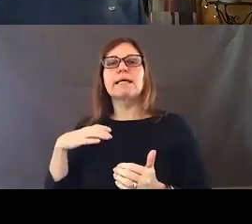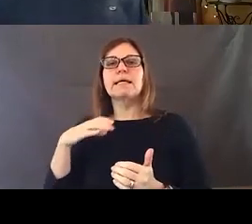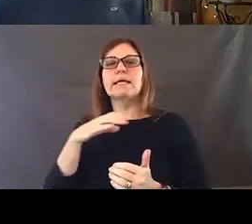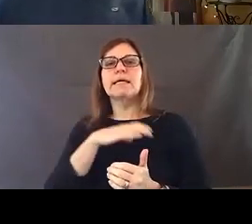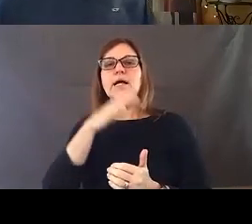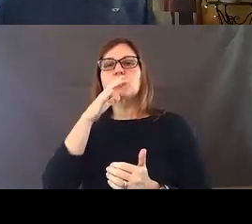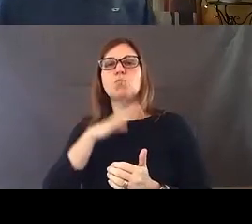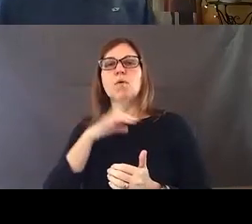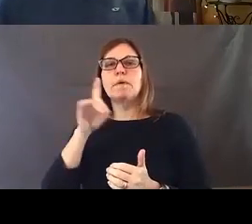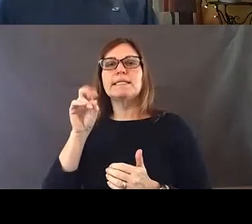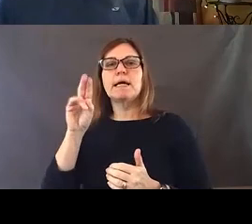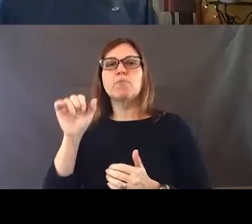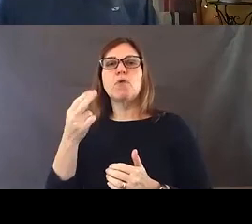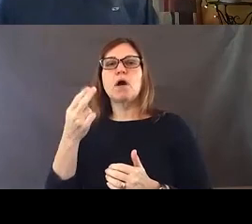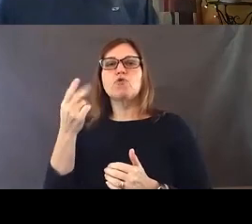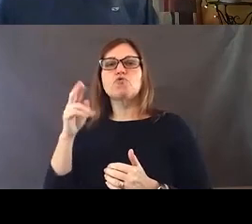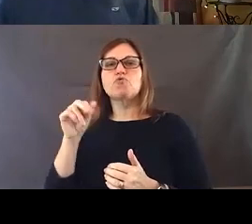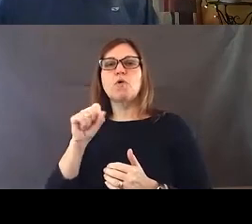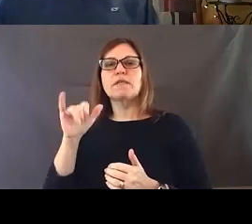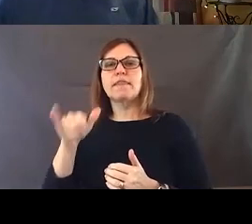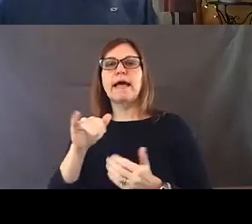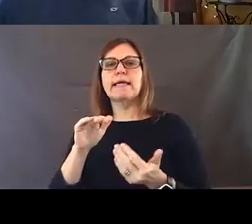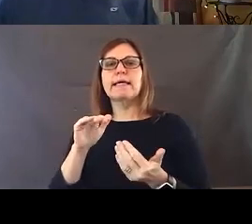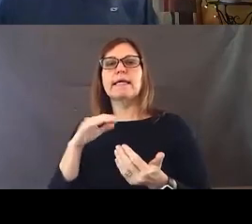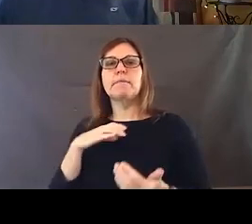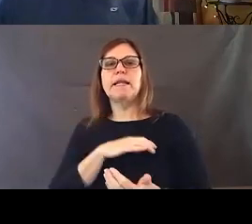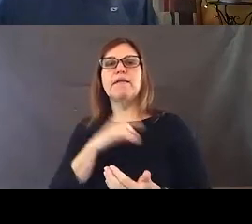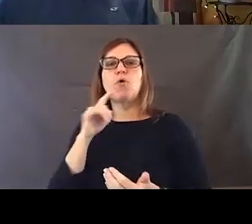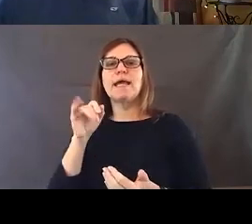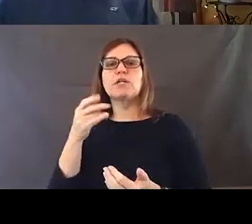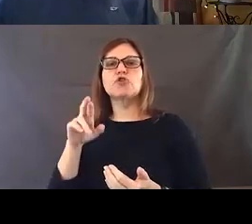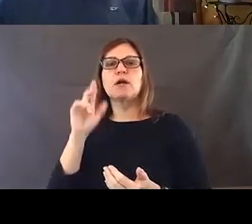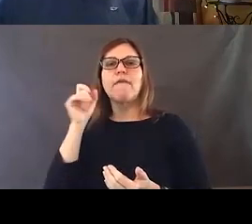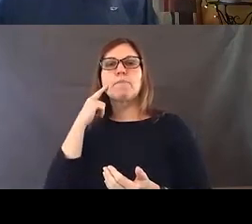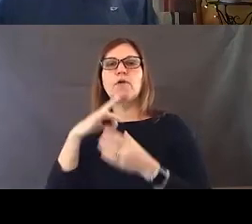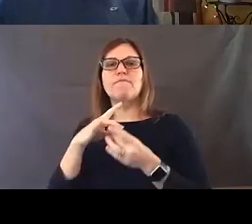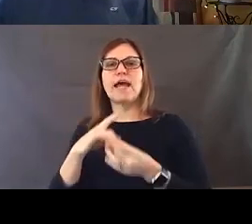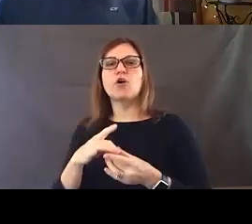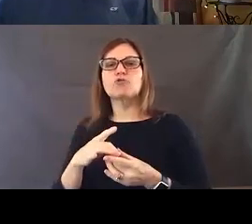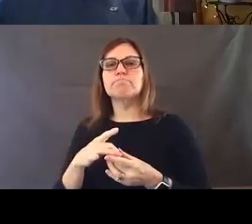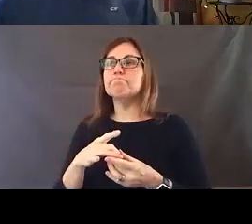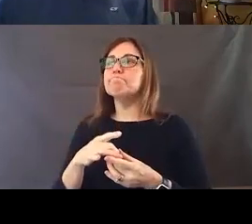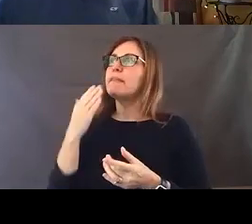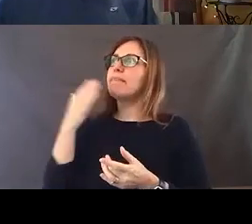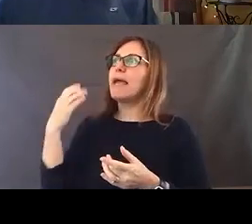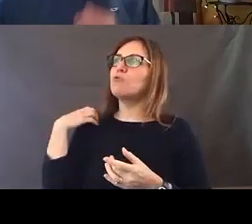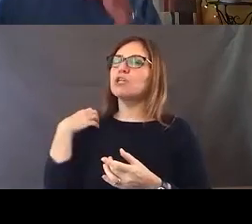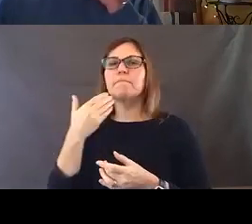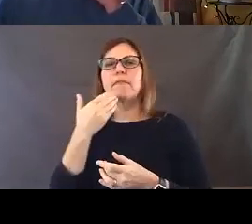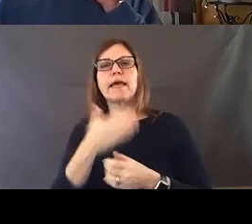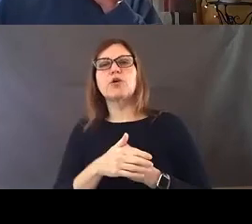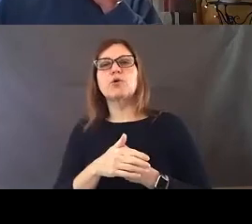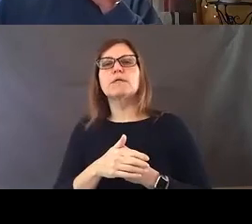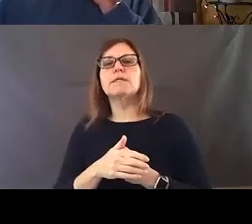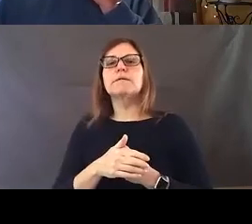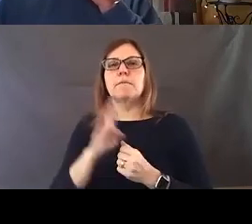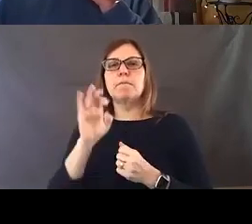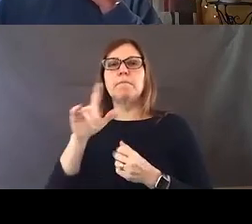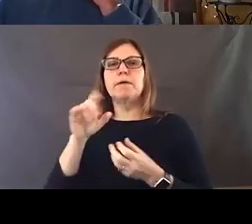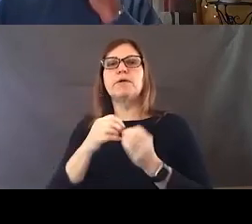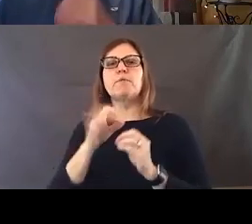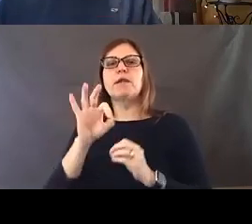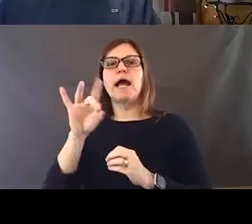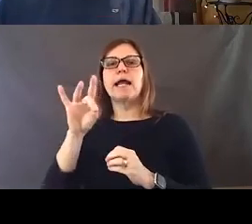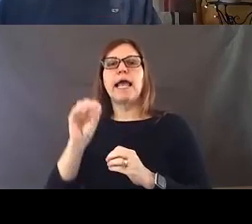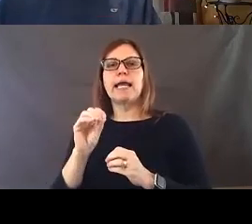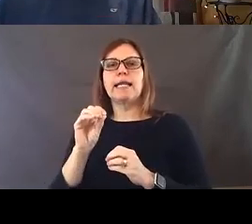on Intergovernmental Affairs. Chair, thank you. Thank you. Councilwoman Gross presents Bill Number 980, Report of